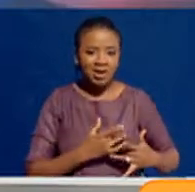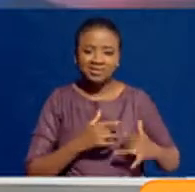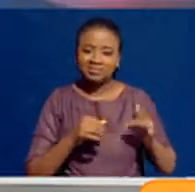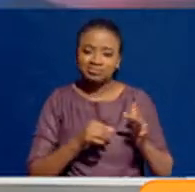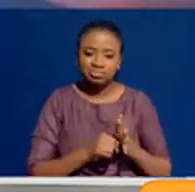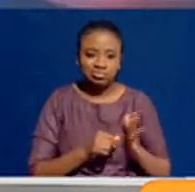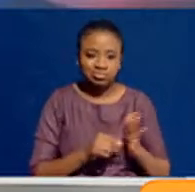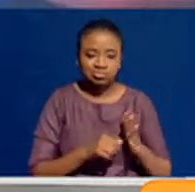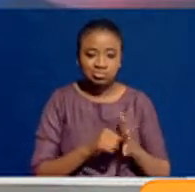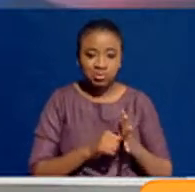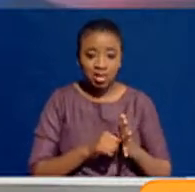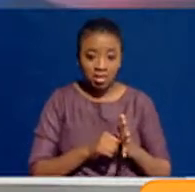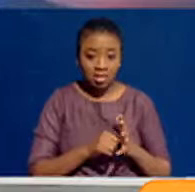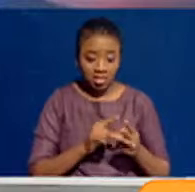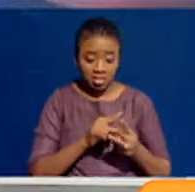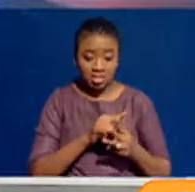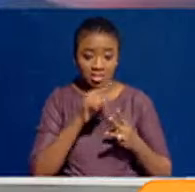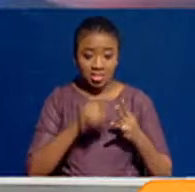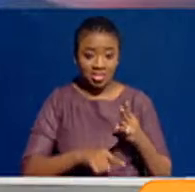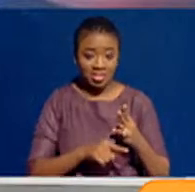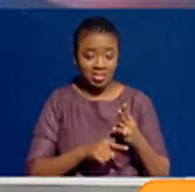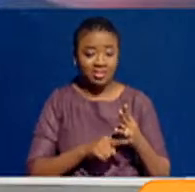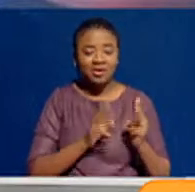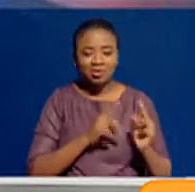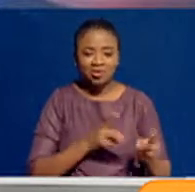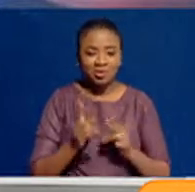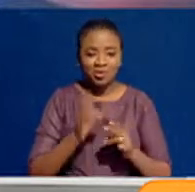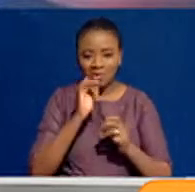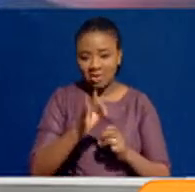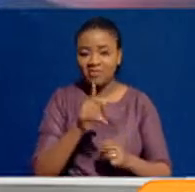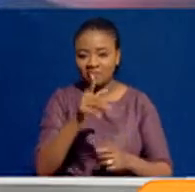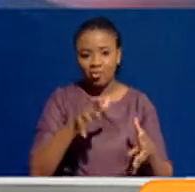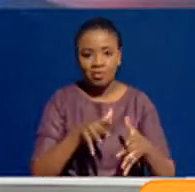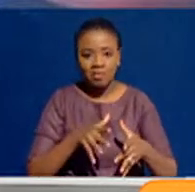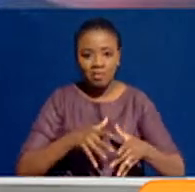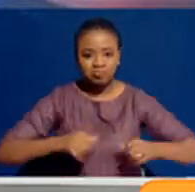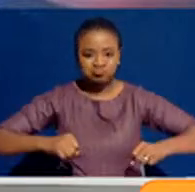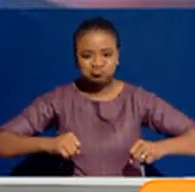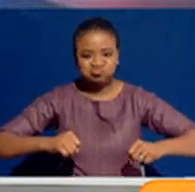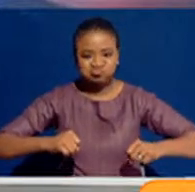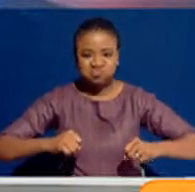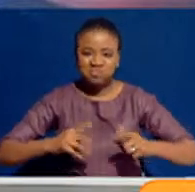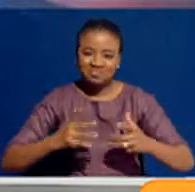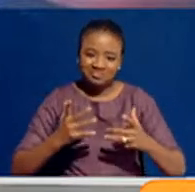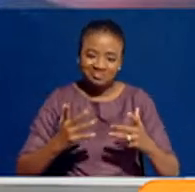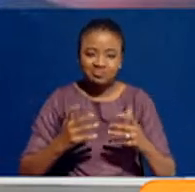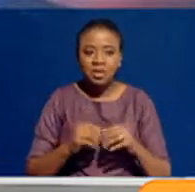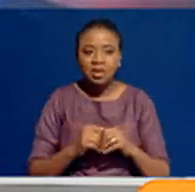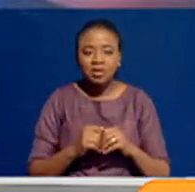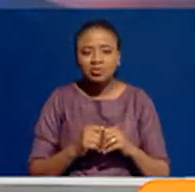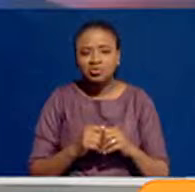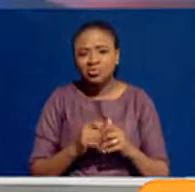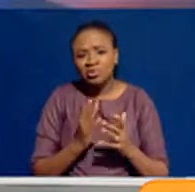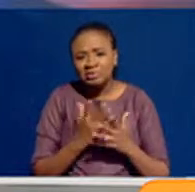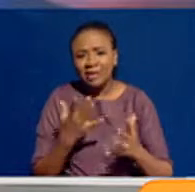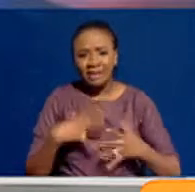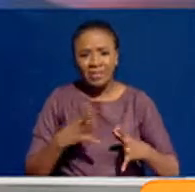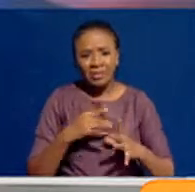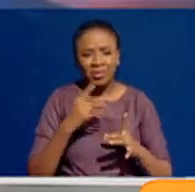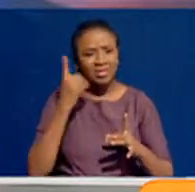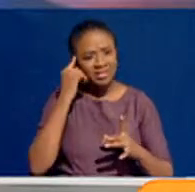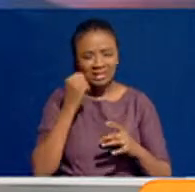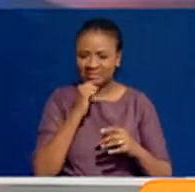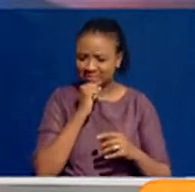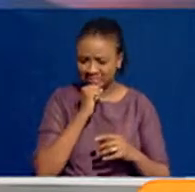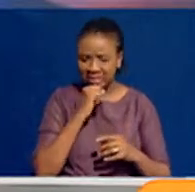in persons that are morbidly obese. The search for a healthier, leaner body has people considering weight loss